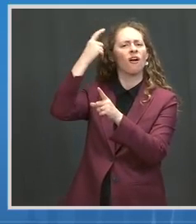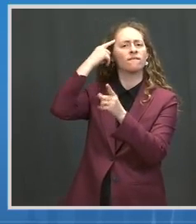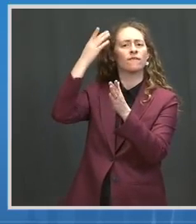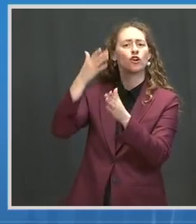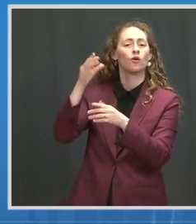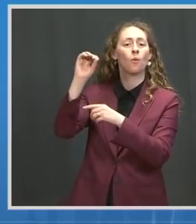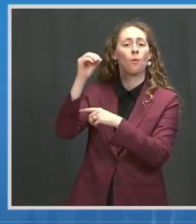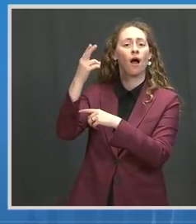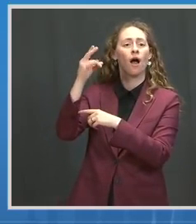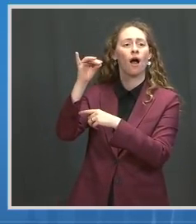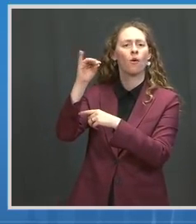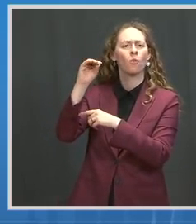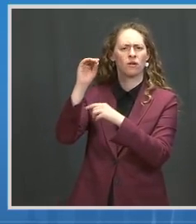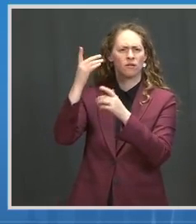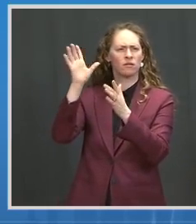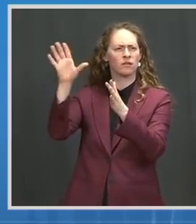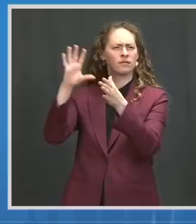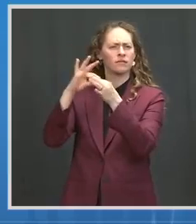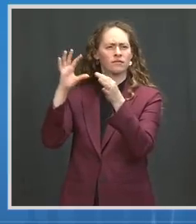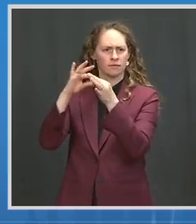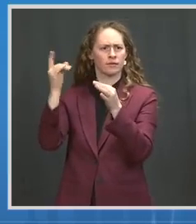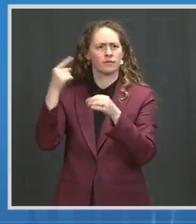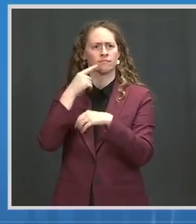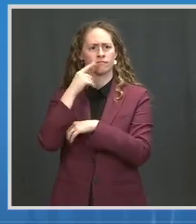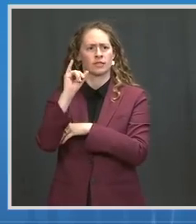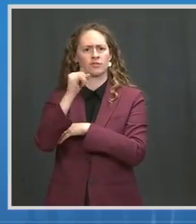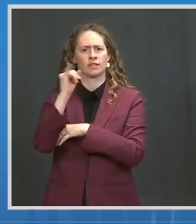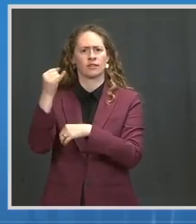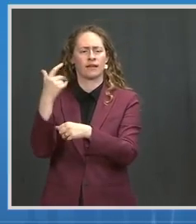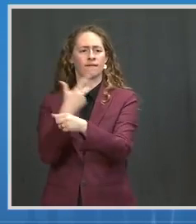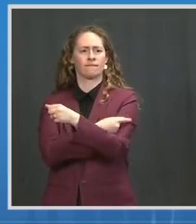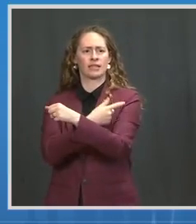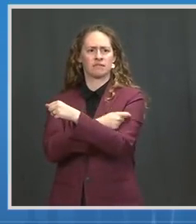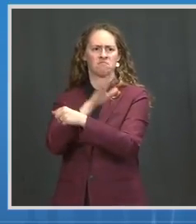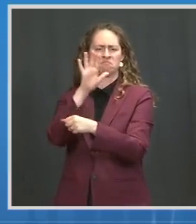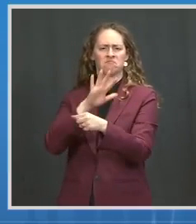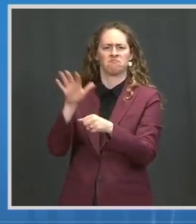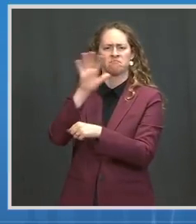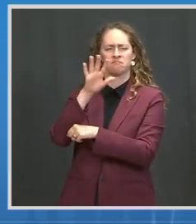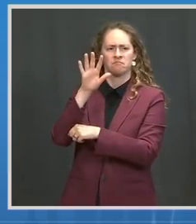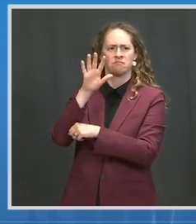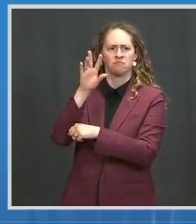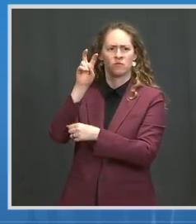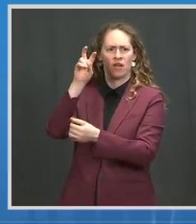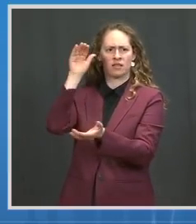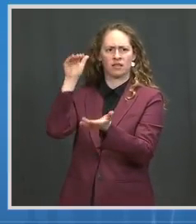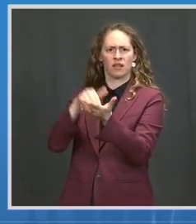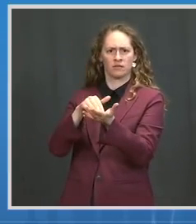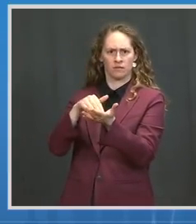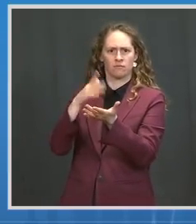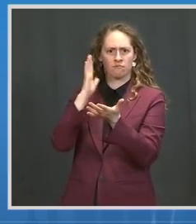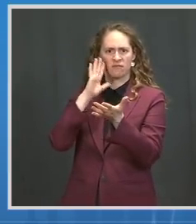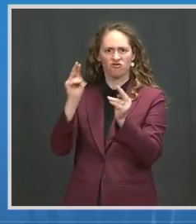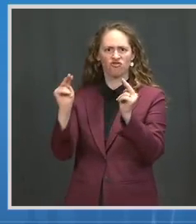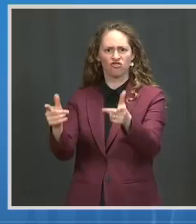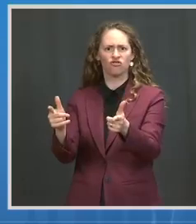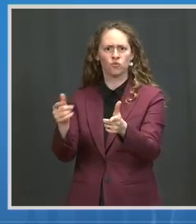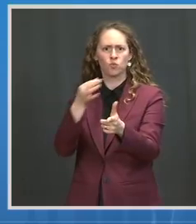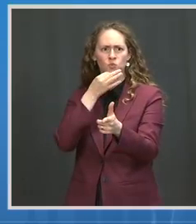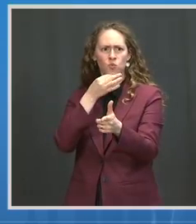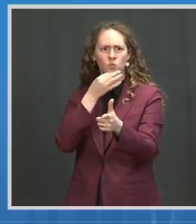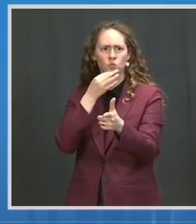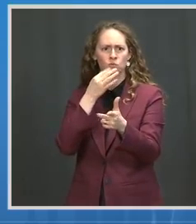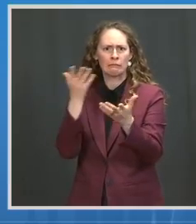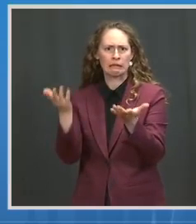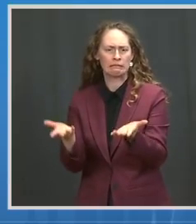doses of the J&J vaccine in the state, which will expire on June 23rd if they're not used. And he pointed out there's no legal way for them to share